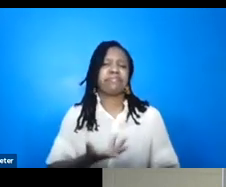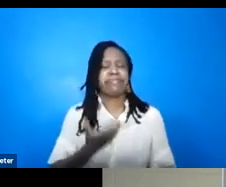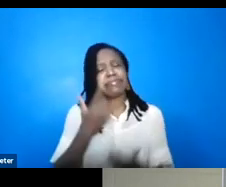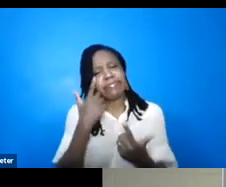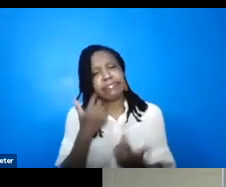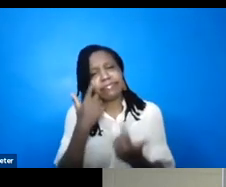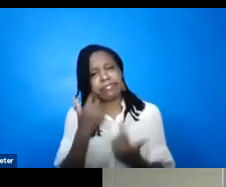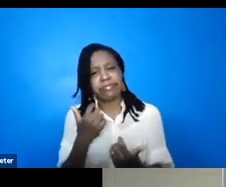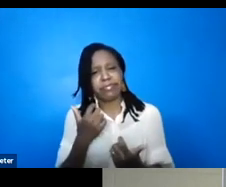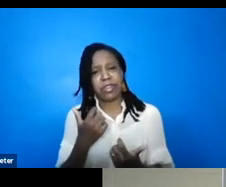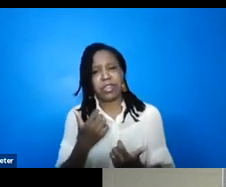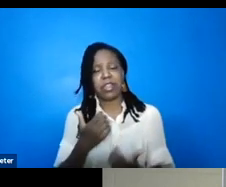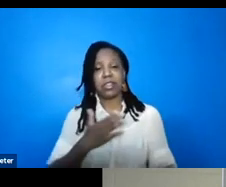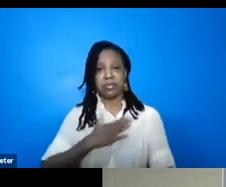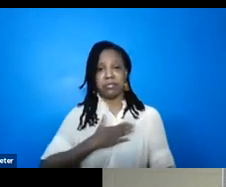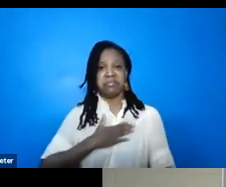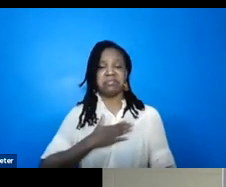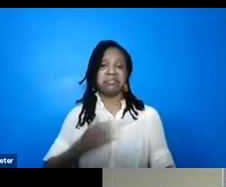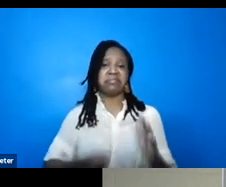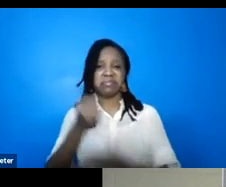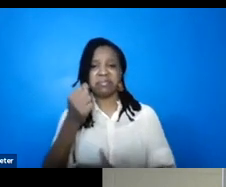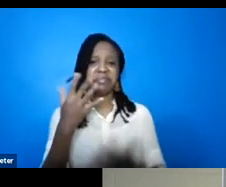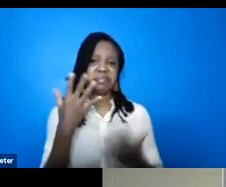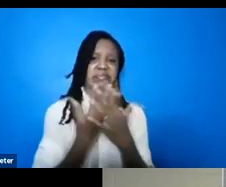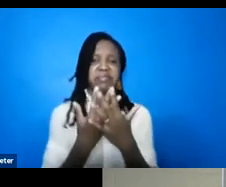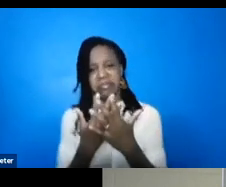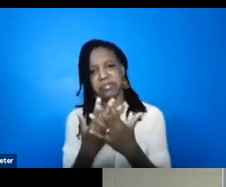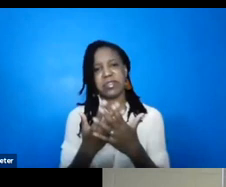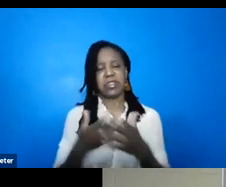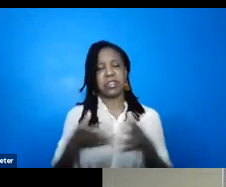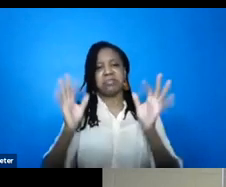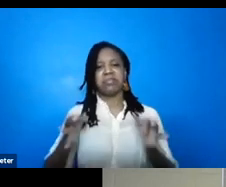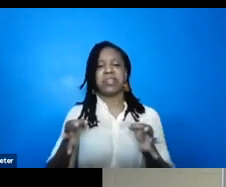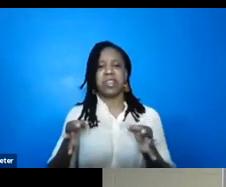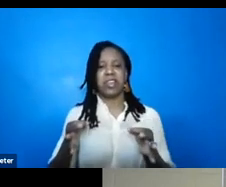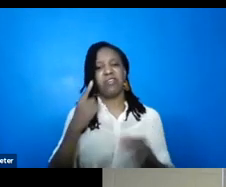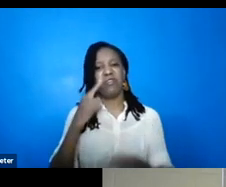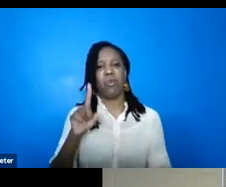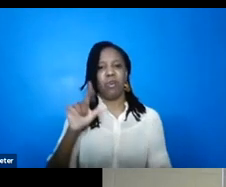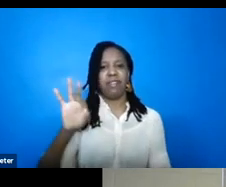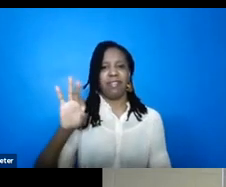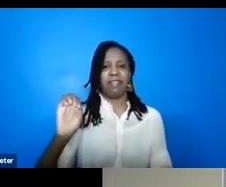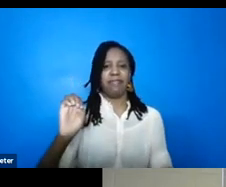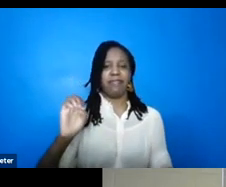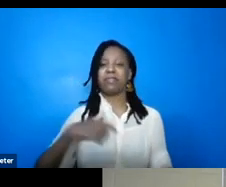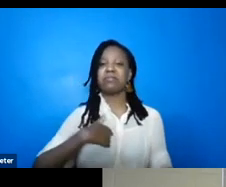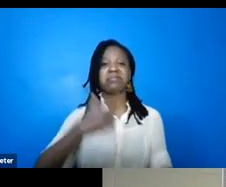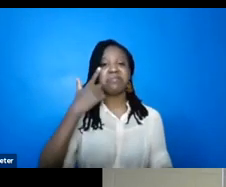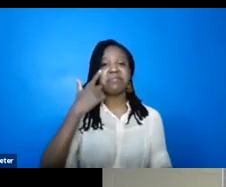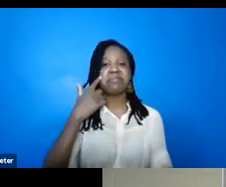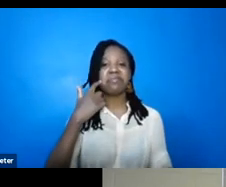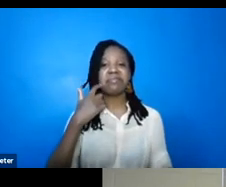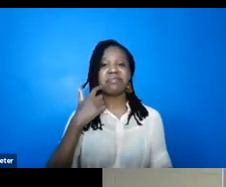prison. And to be honest with you, when I was sentenced by the judge to life in prison, I didn't cry. I did not